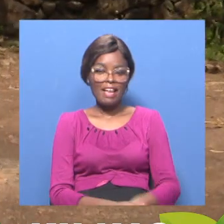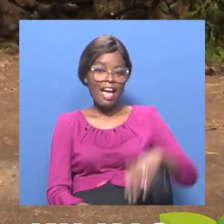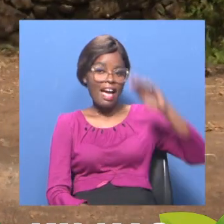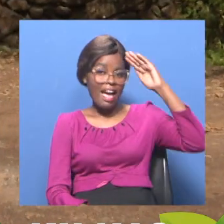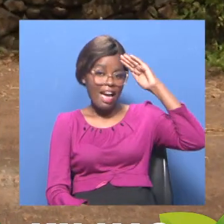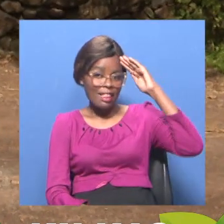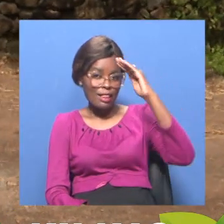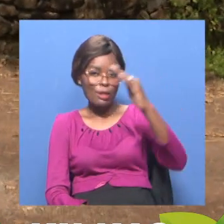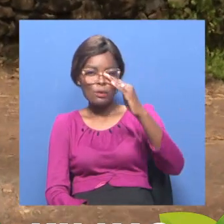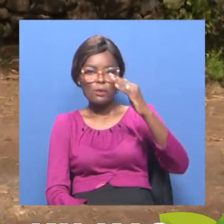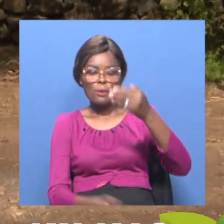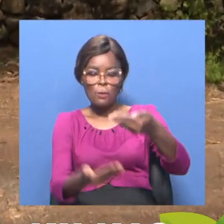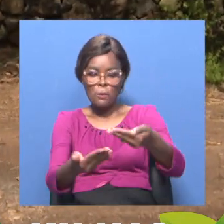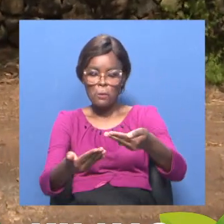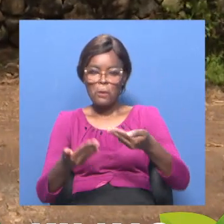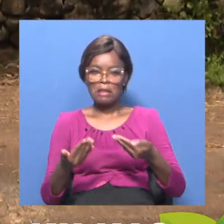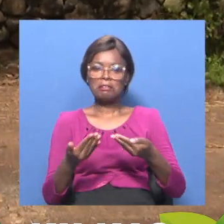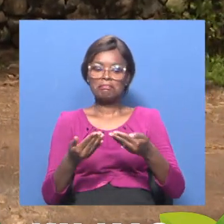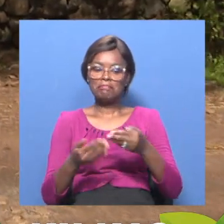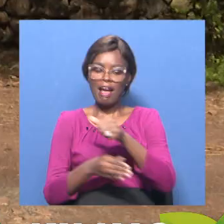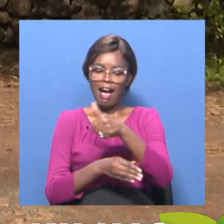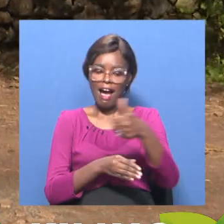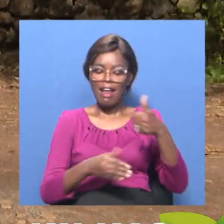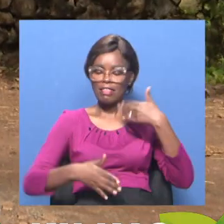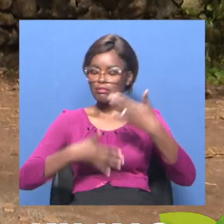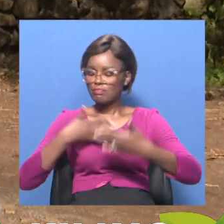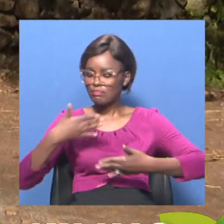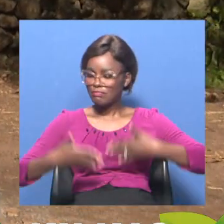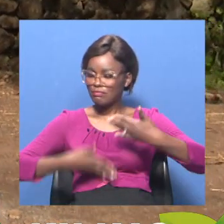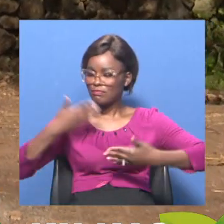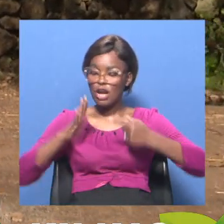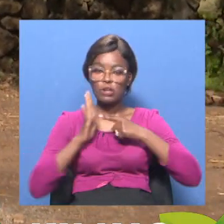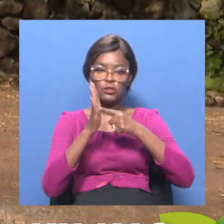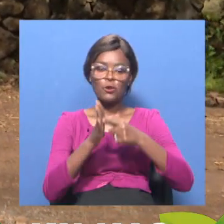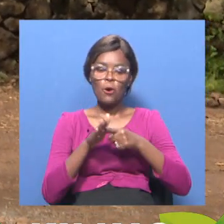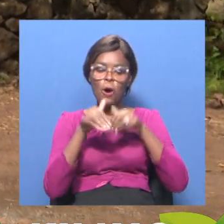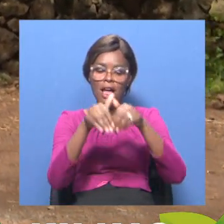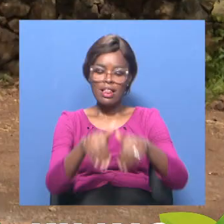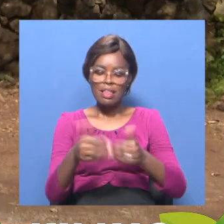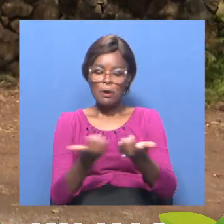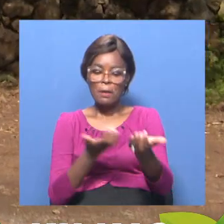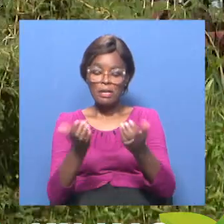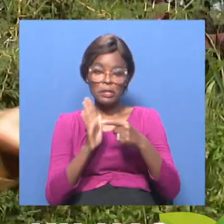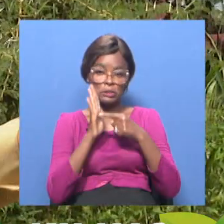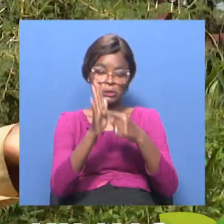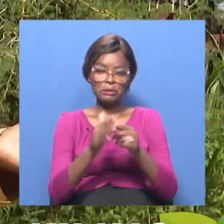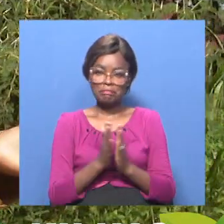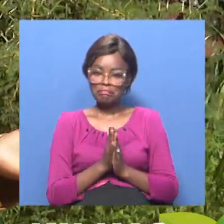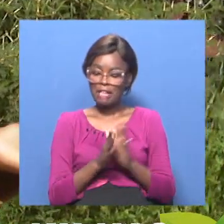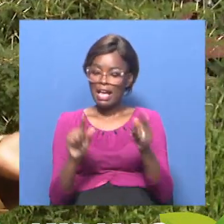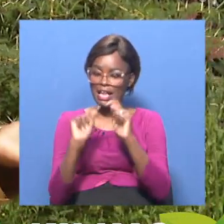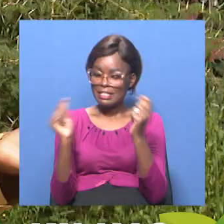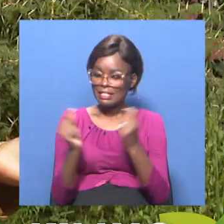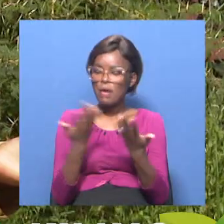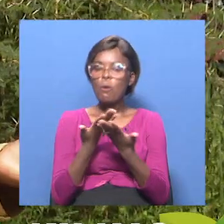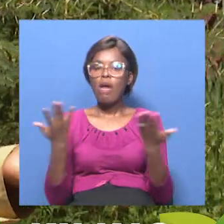Hello and welcome yet to another exciting episode of Kilimo na Biashara show. Well, the team is